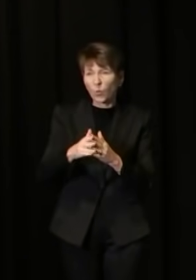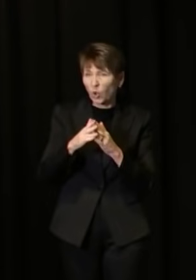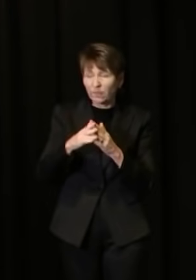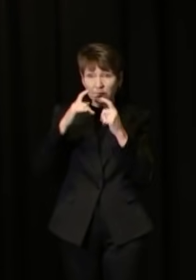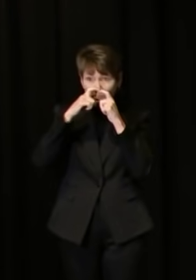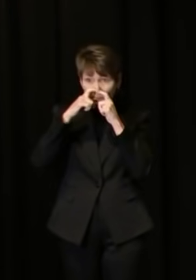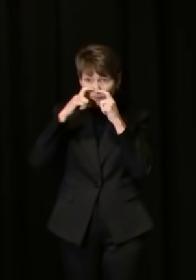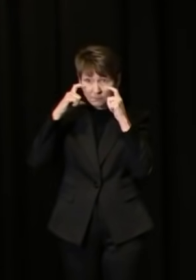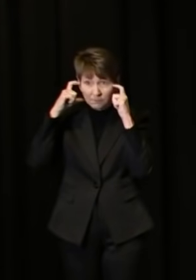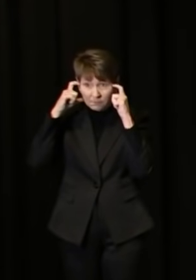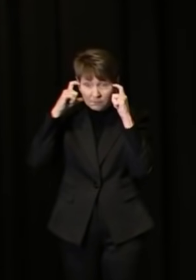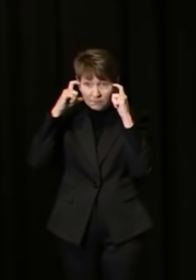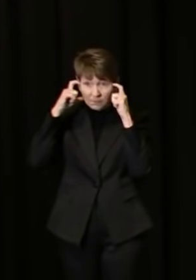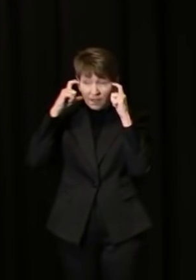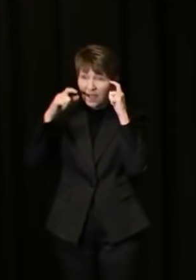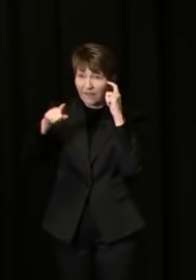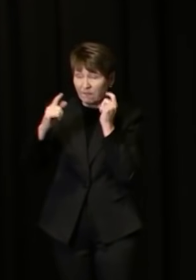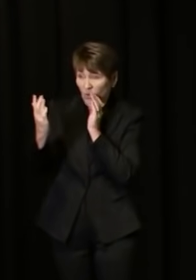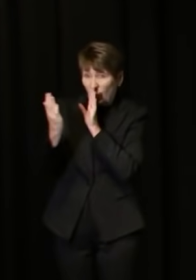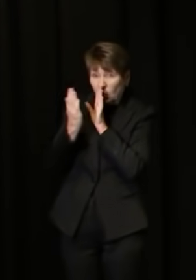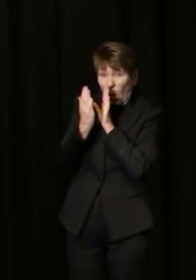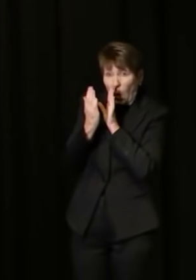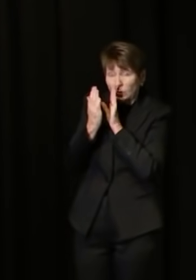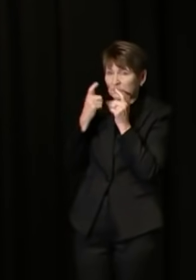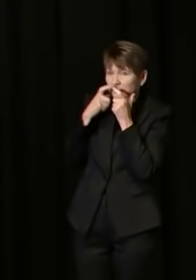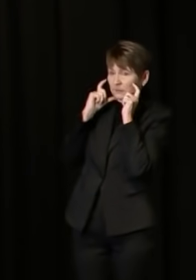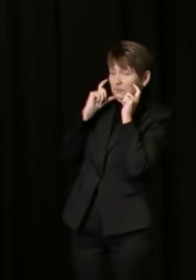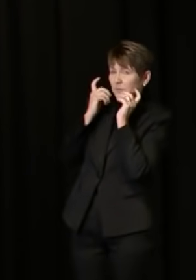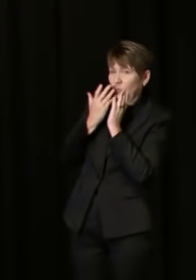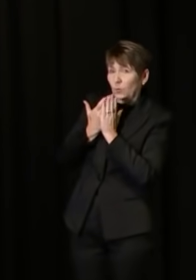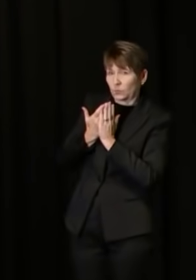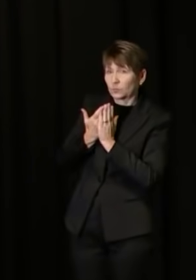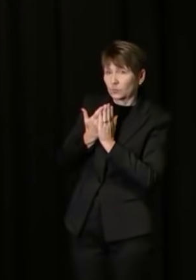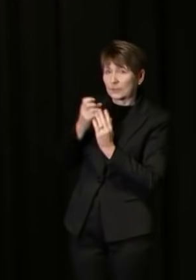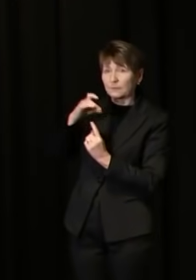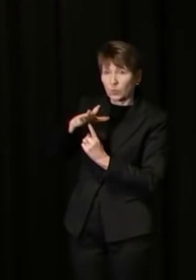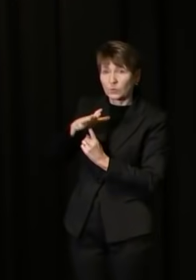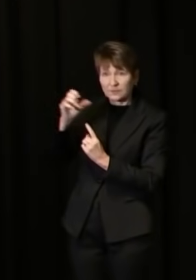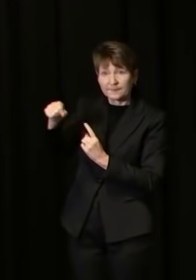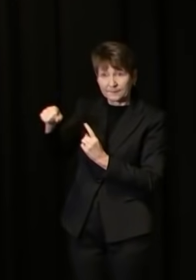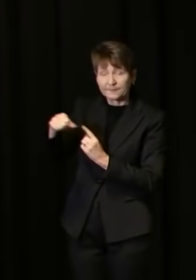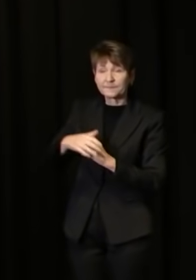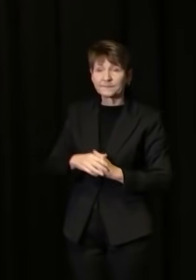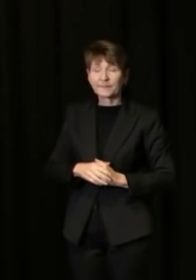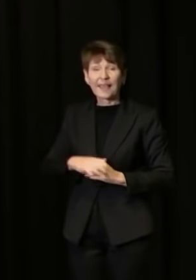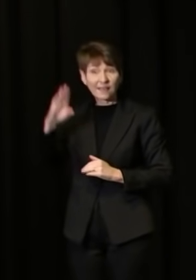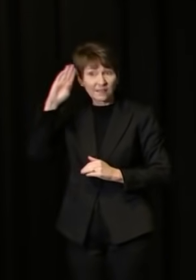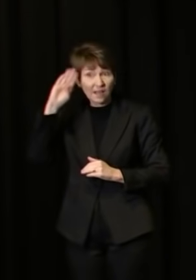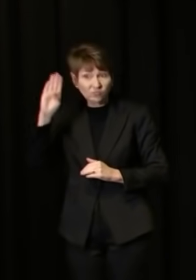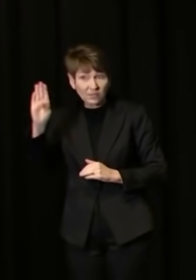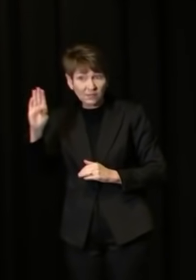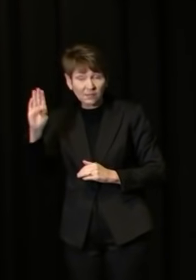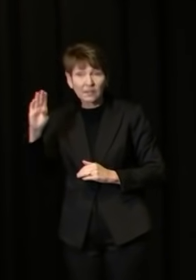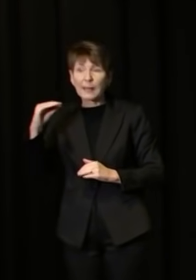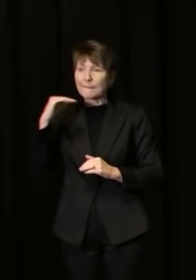masks where you cannot physically distance in those circumstances. In regards to regional Victoria and